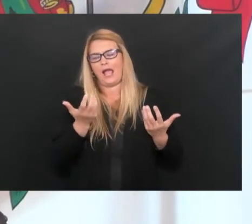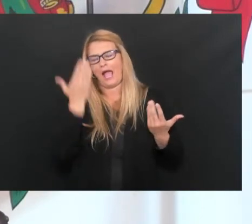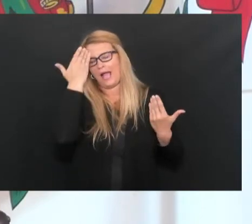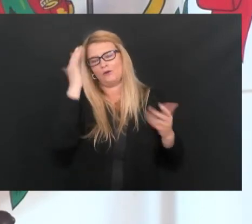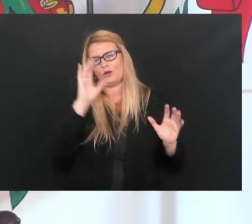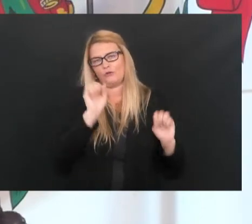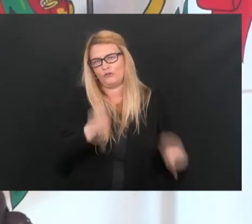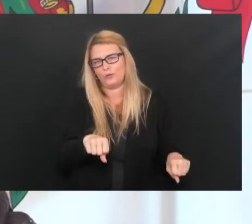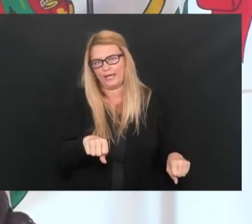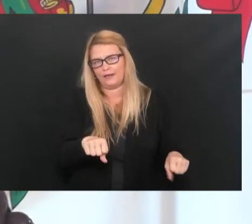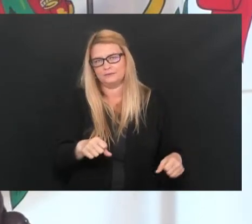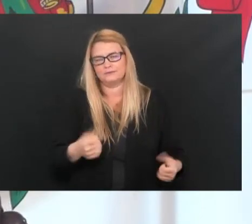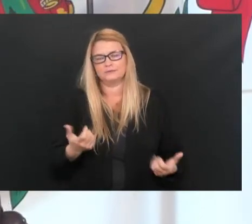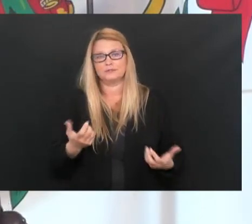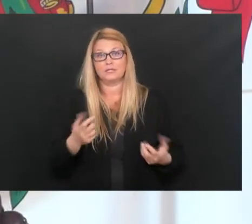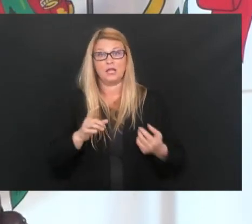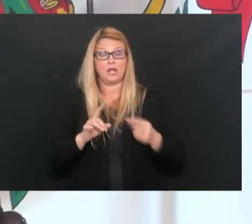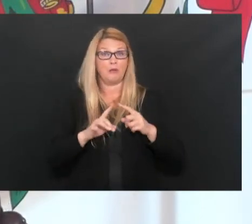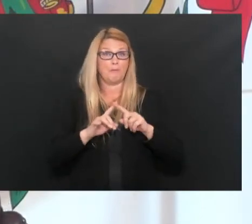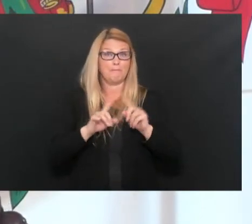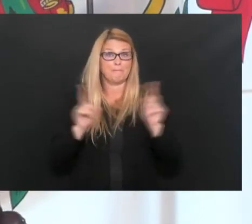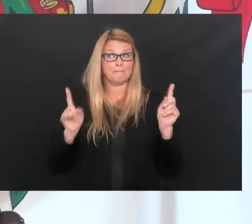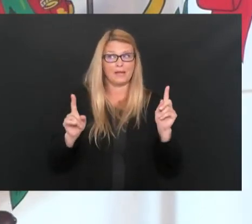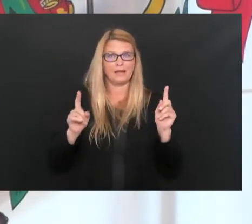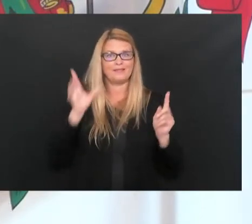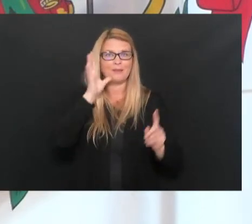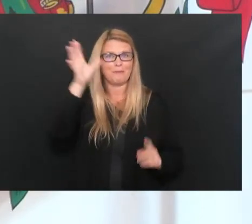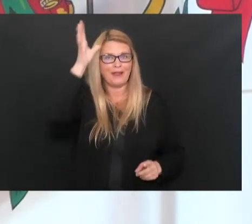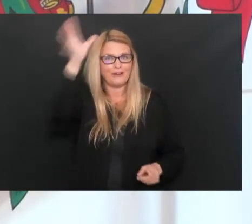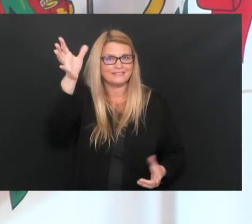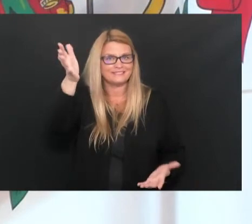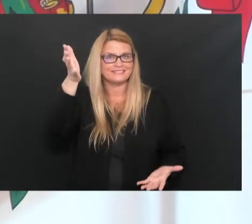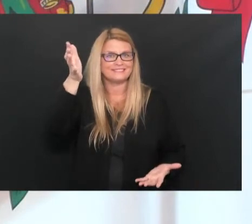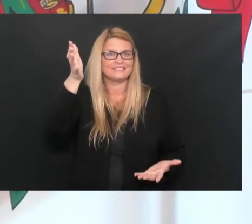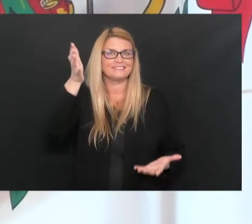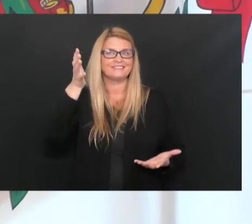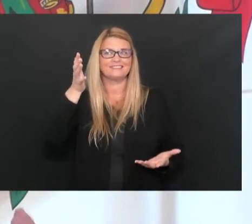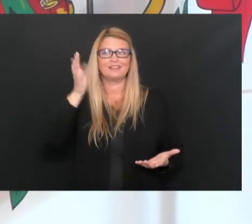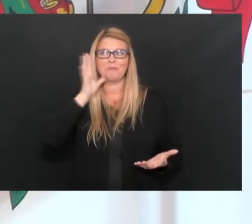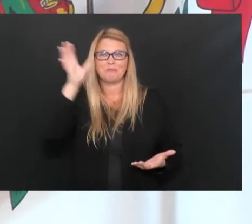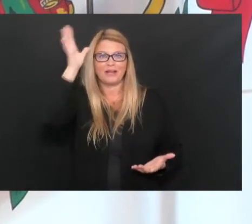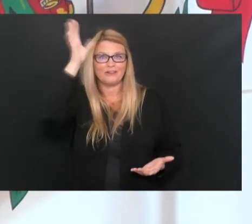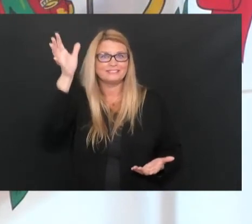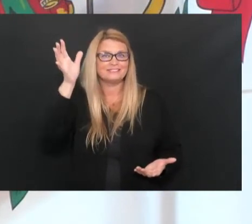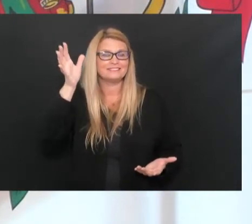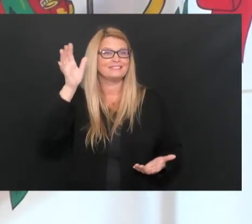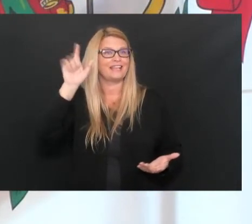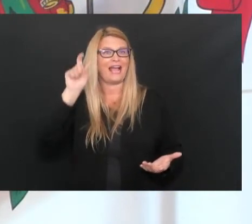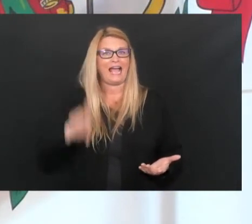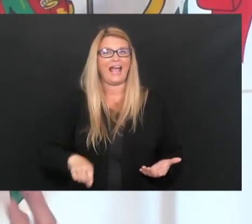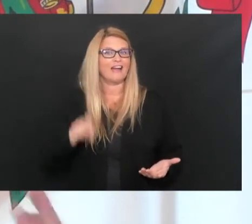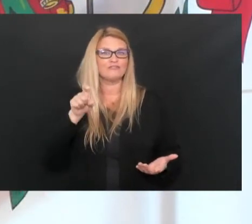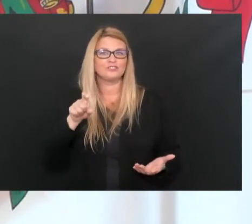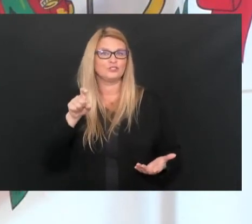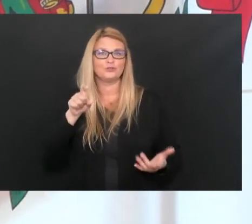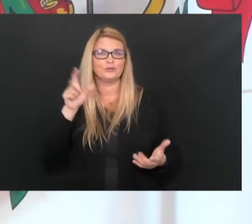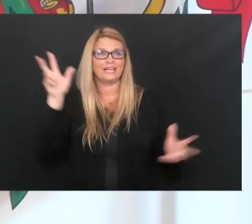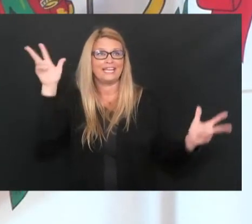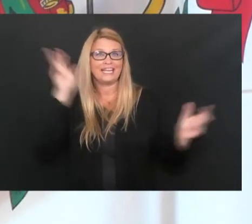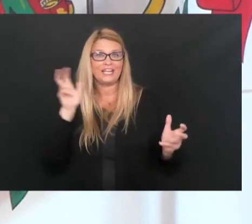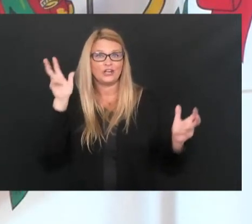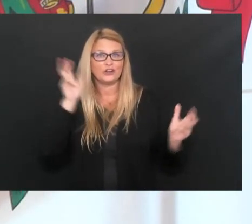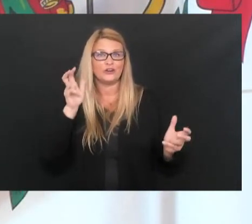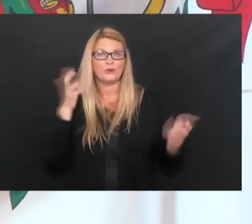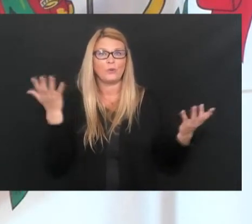that. From the standpoint of our parents have got to listen and hear